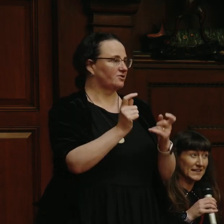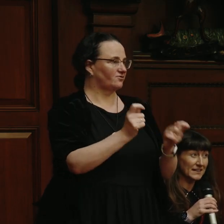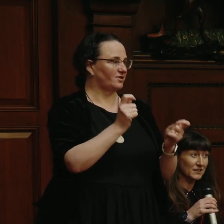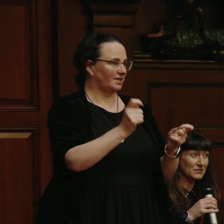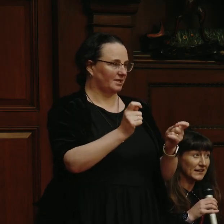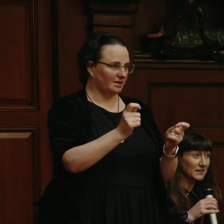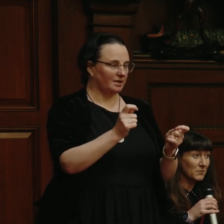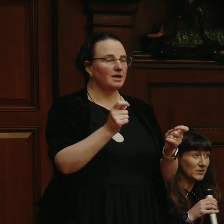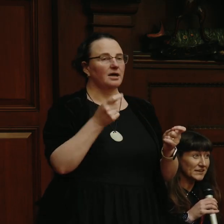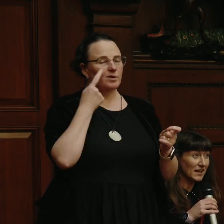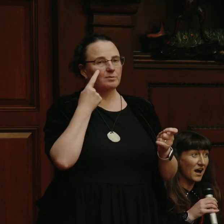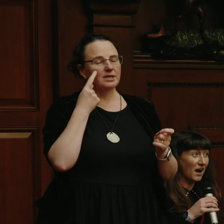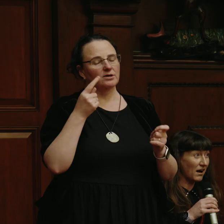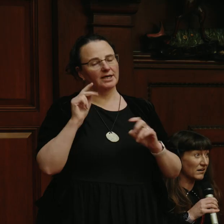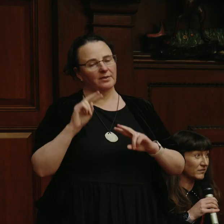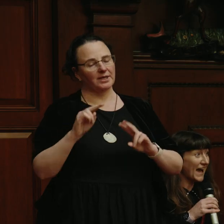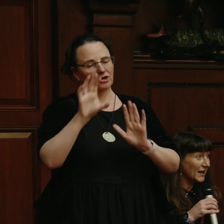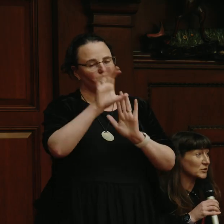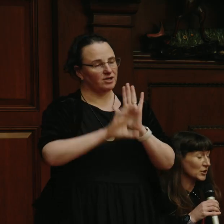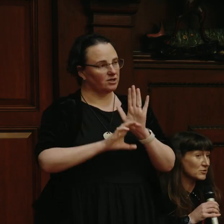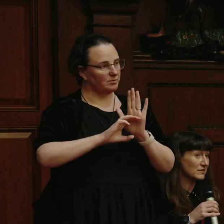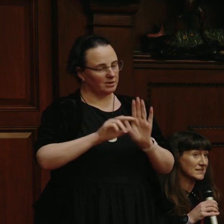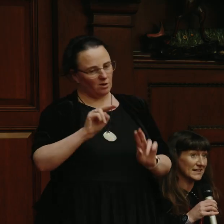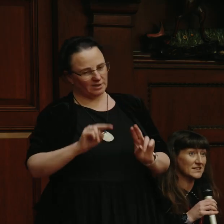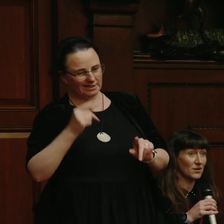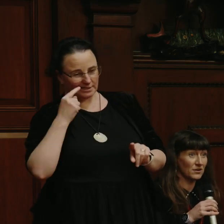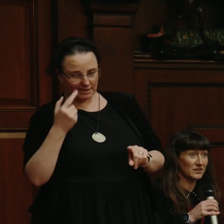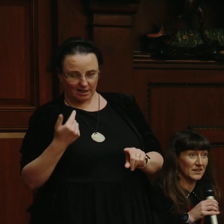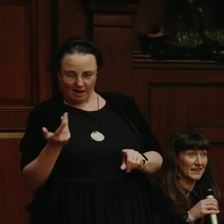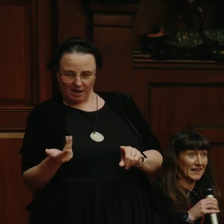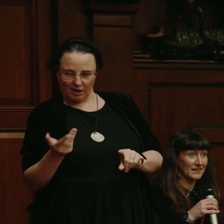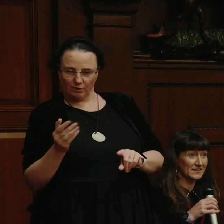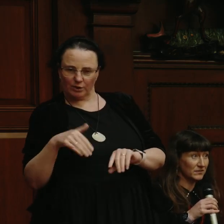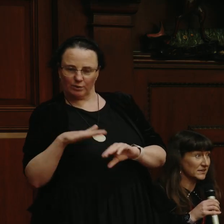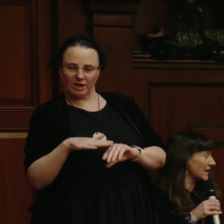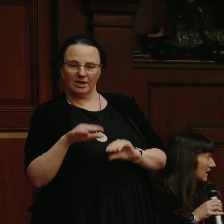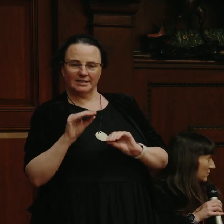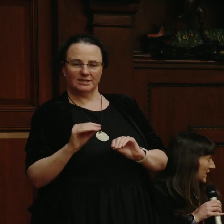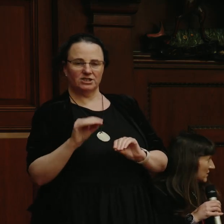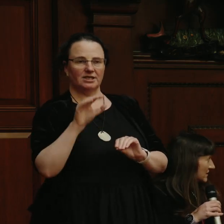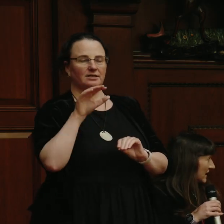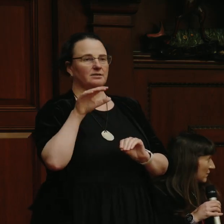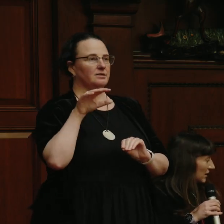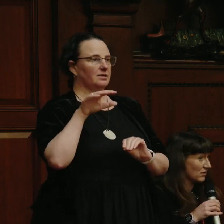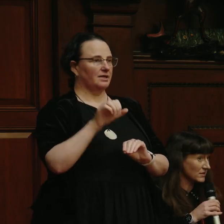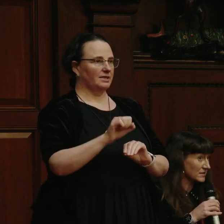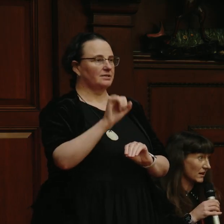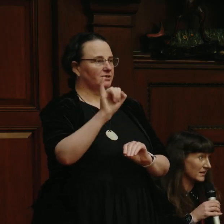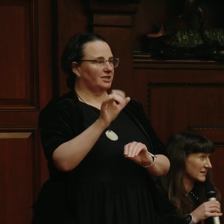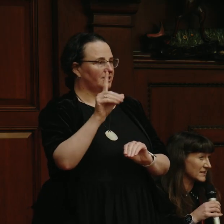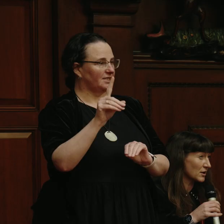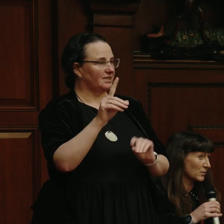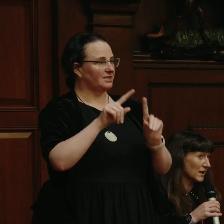be undertaking a curriculum audit of how Sjögren's is taught in different healthcare professions